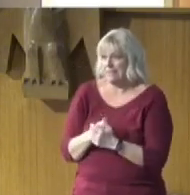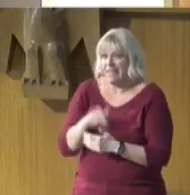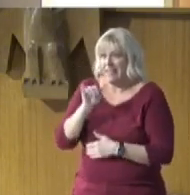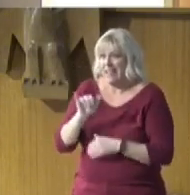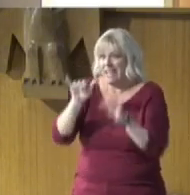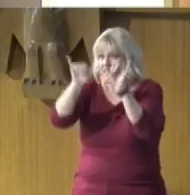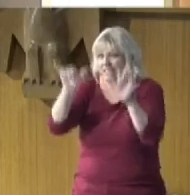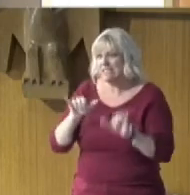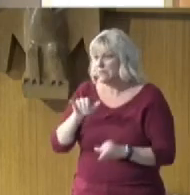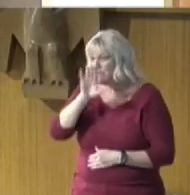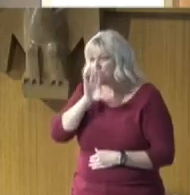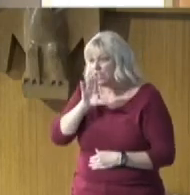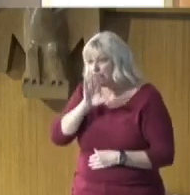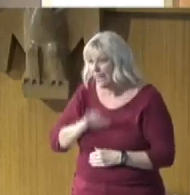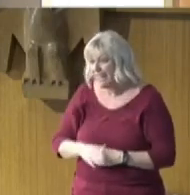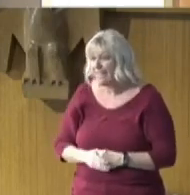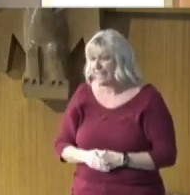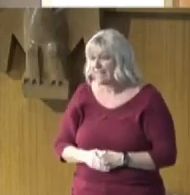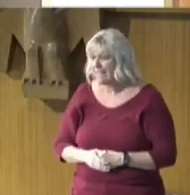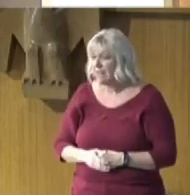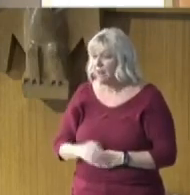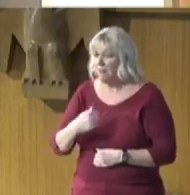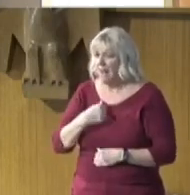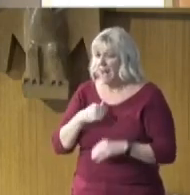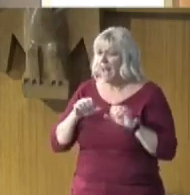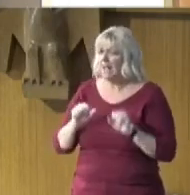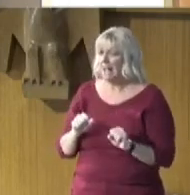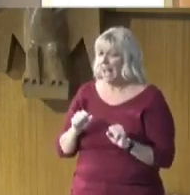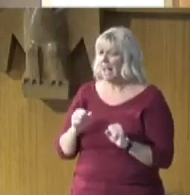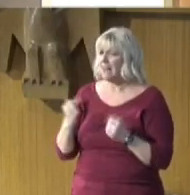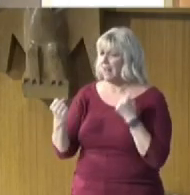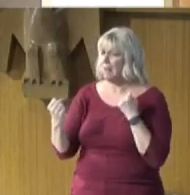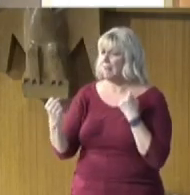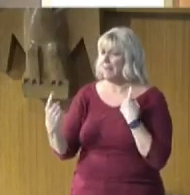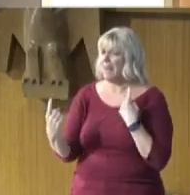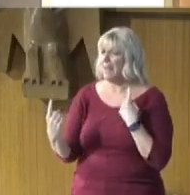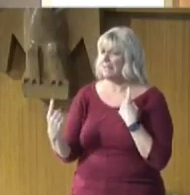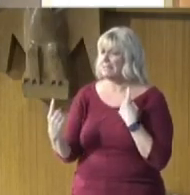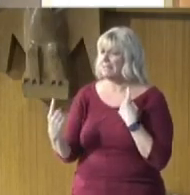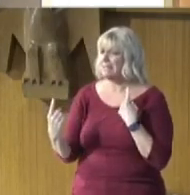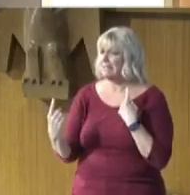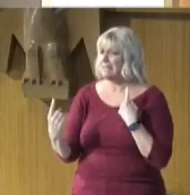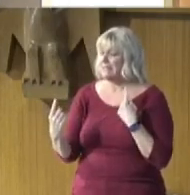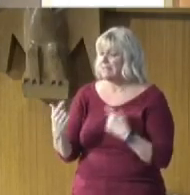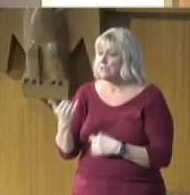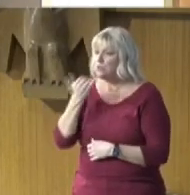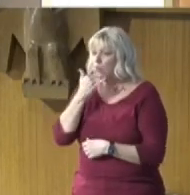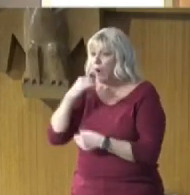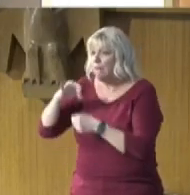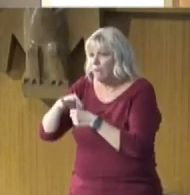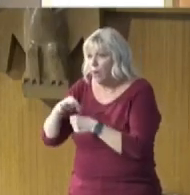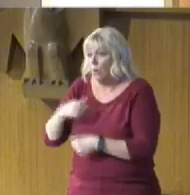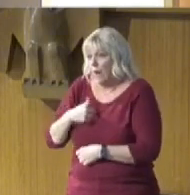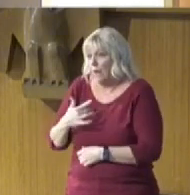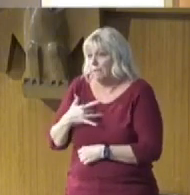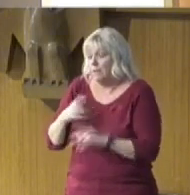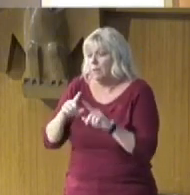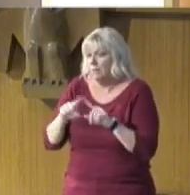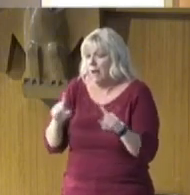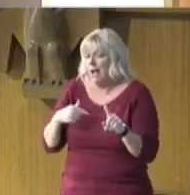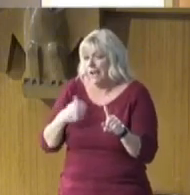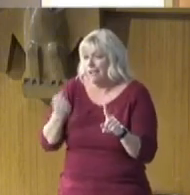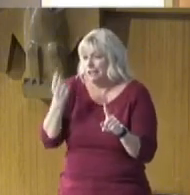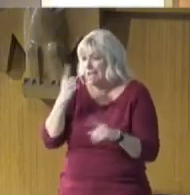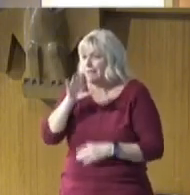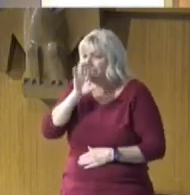of us, but that's something I can empathize with, even though I think it's a wrong vote. Now,